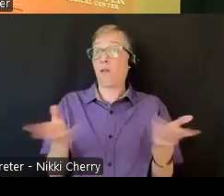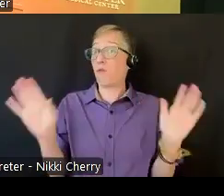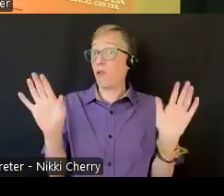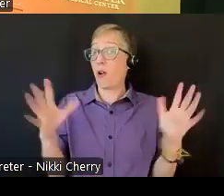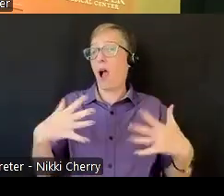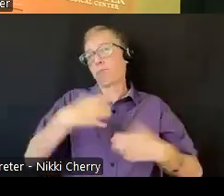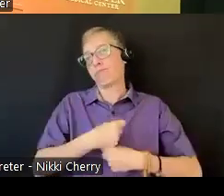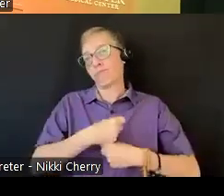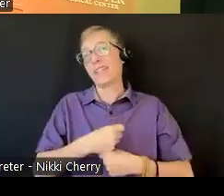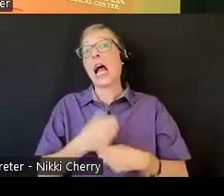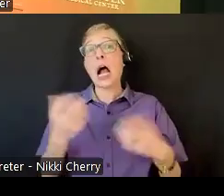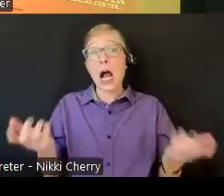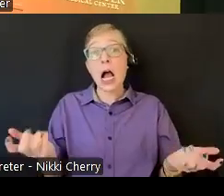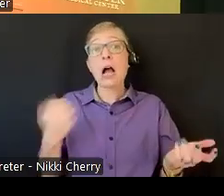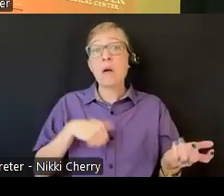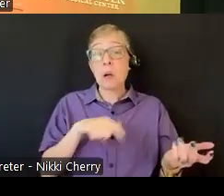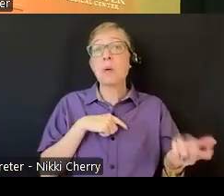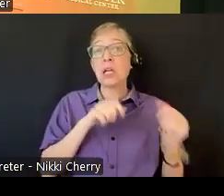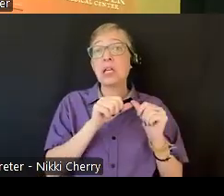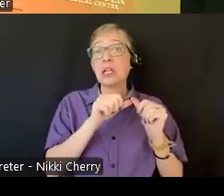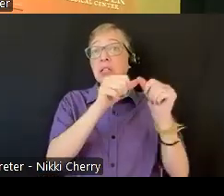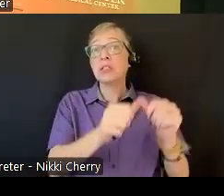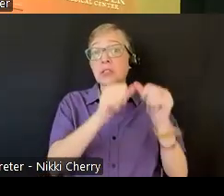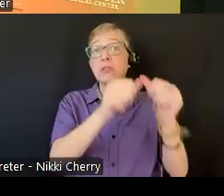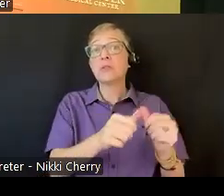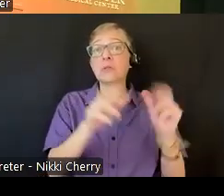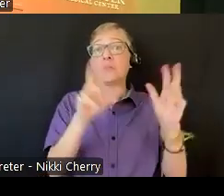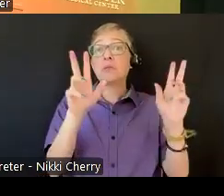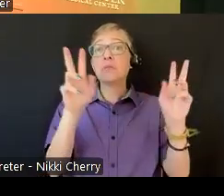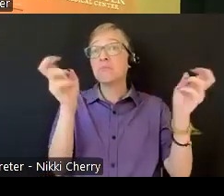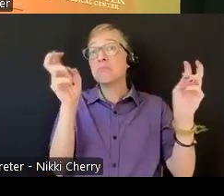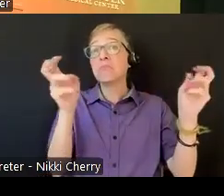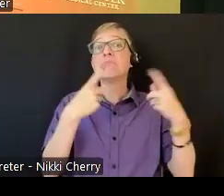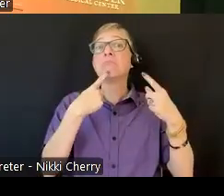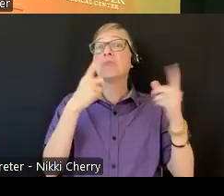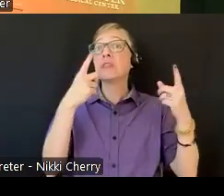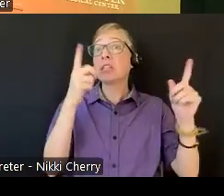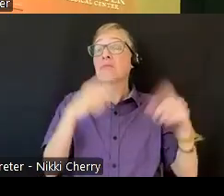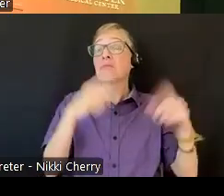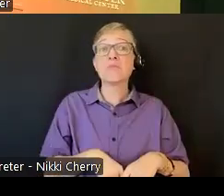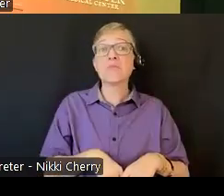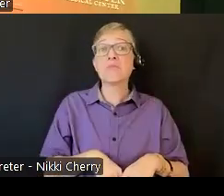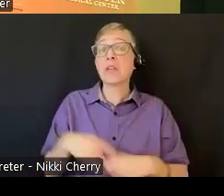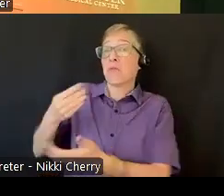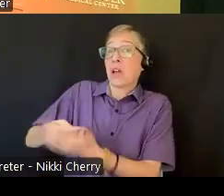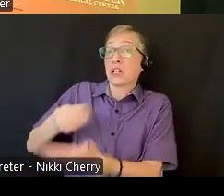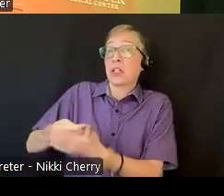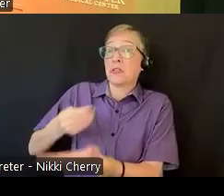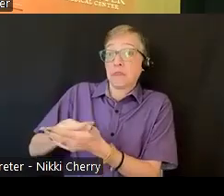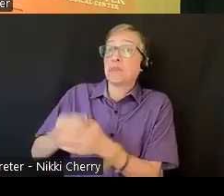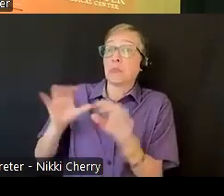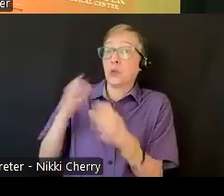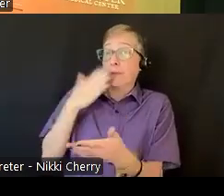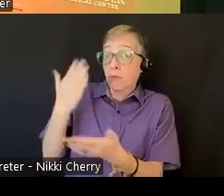unquote successful by anybody's measure. We're doing financially well. We're providing big volumes.